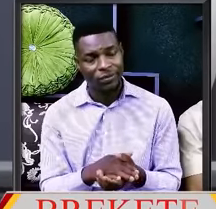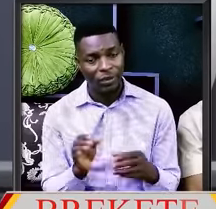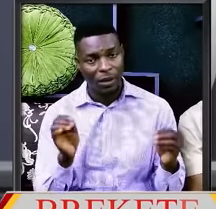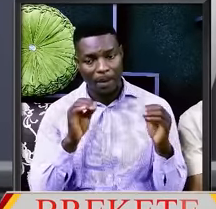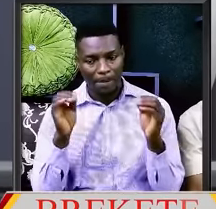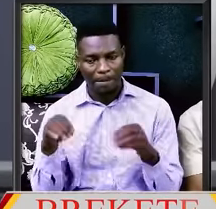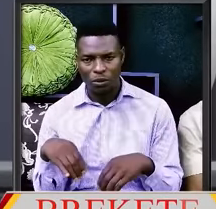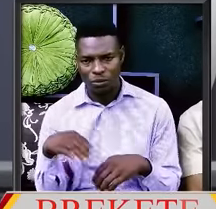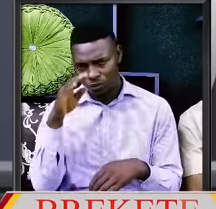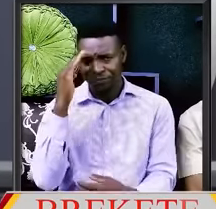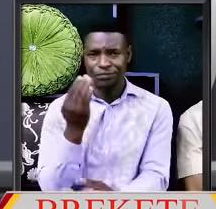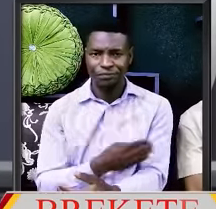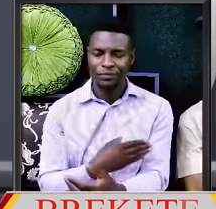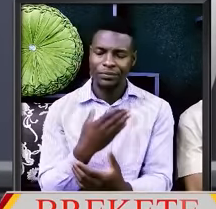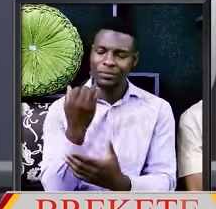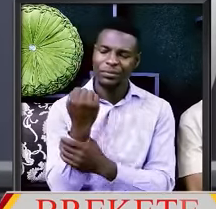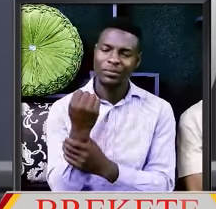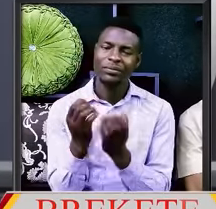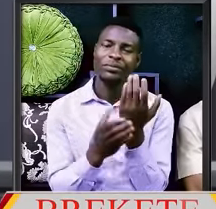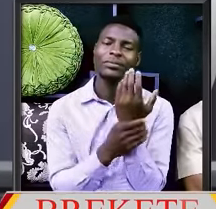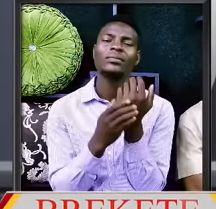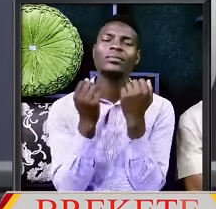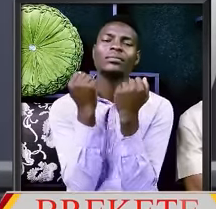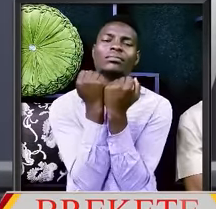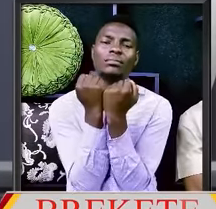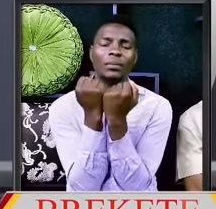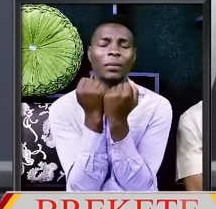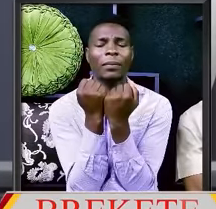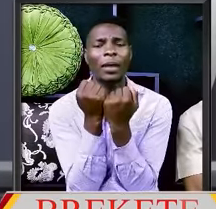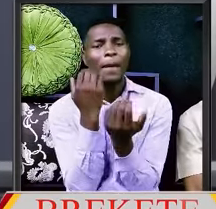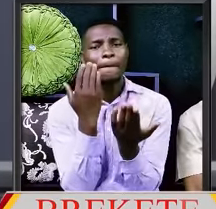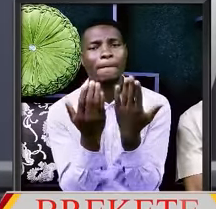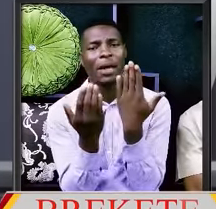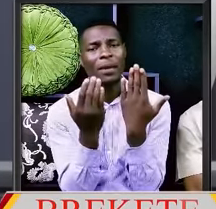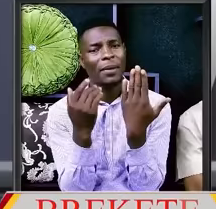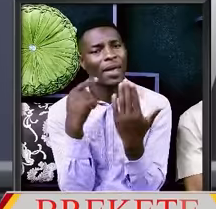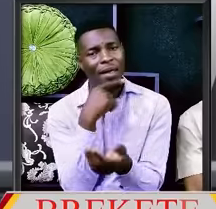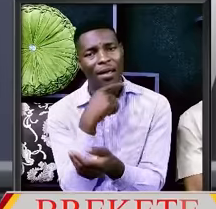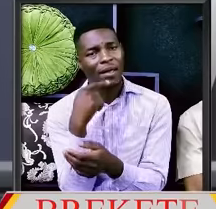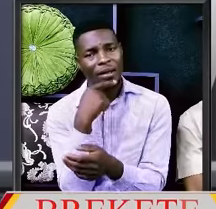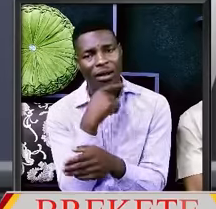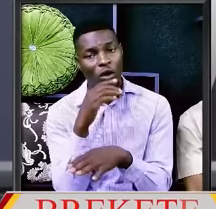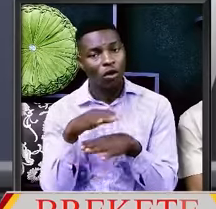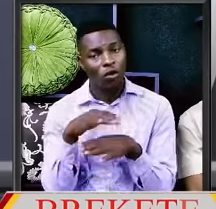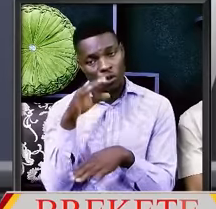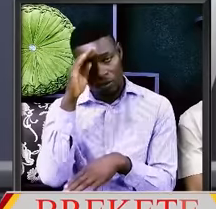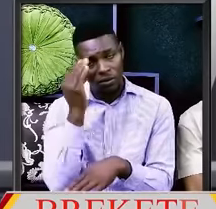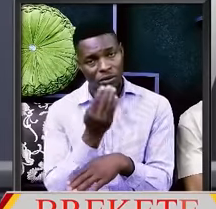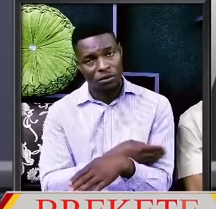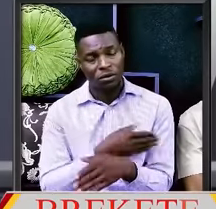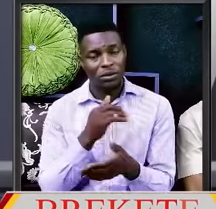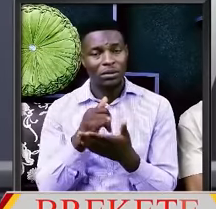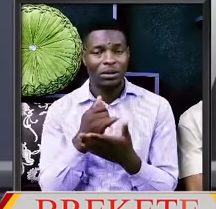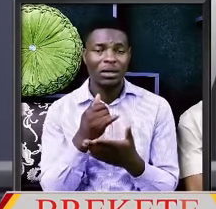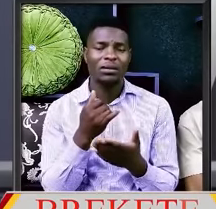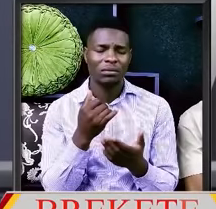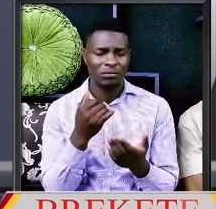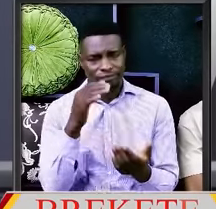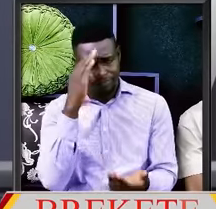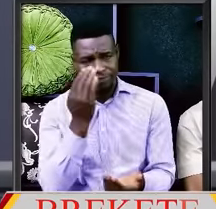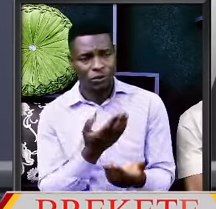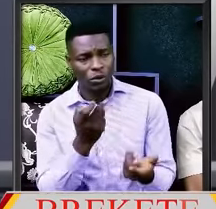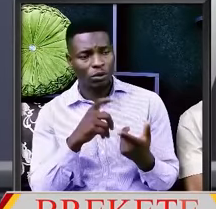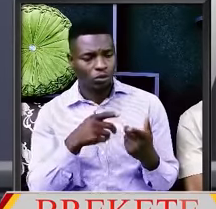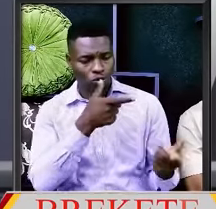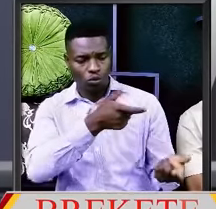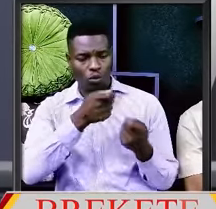Put her handcuff. Maybe you don't go frame a lie on top of him, say you won't kidnap him. He